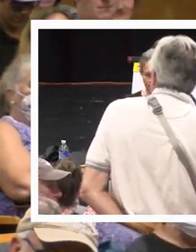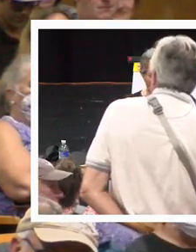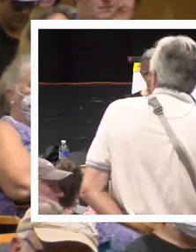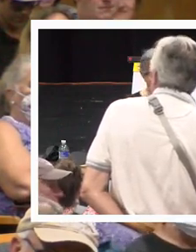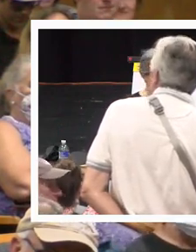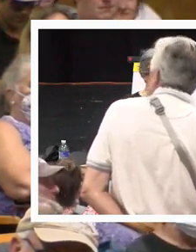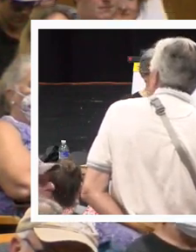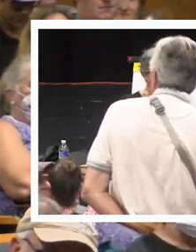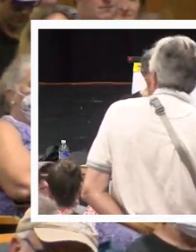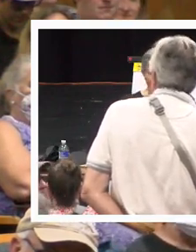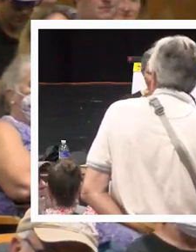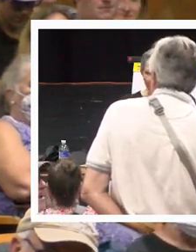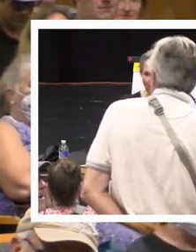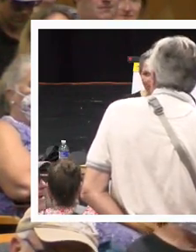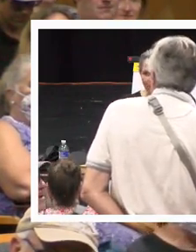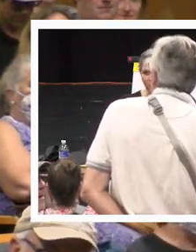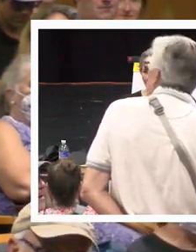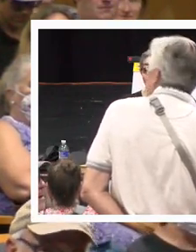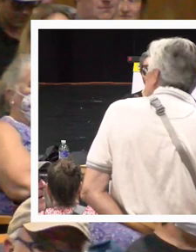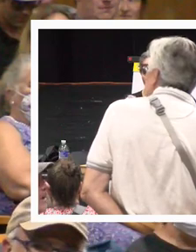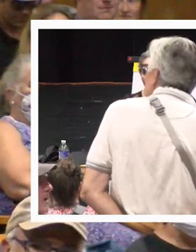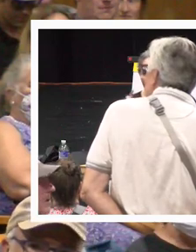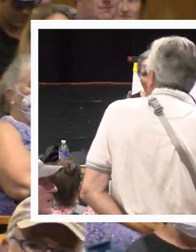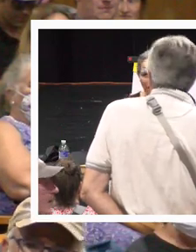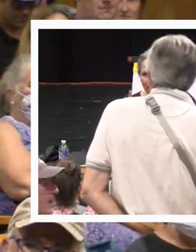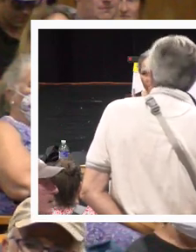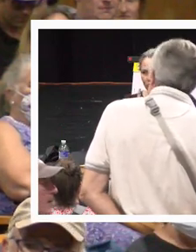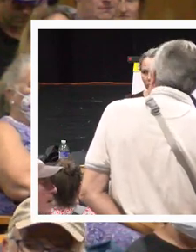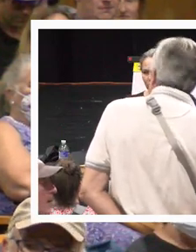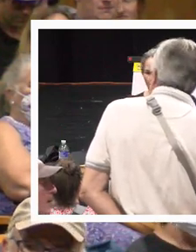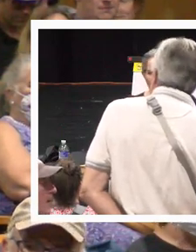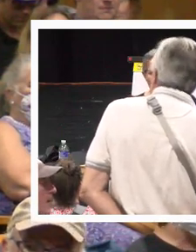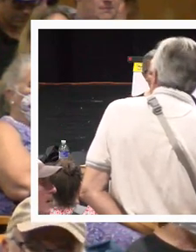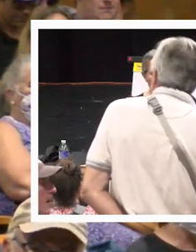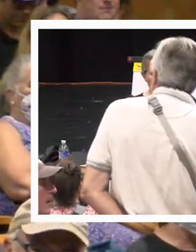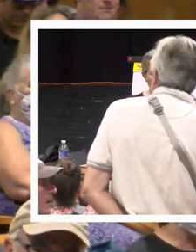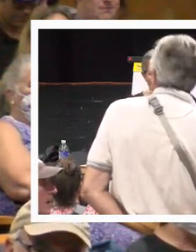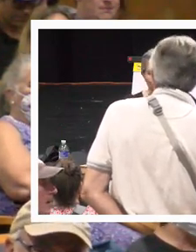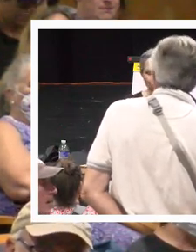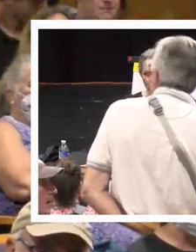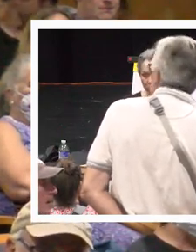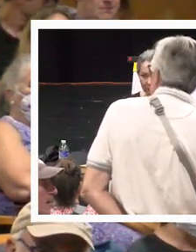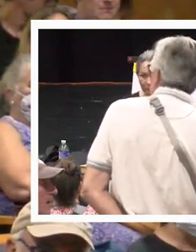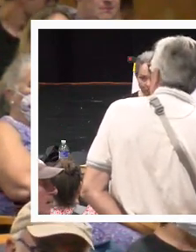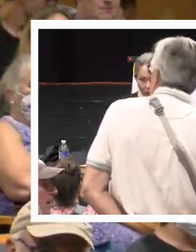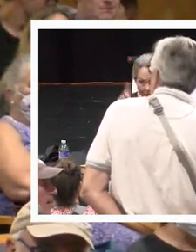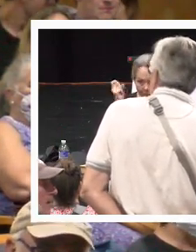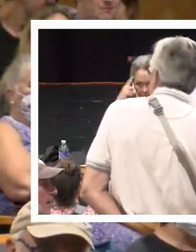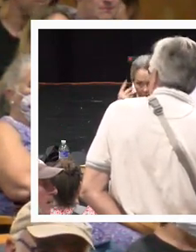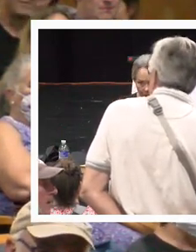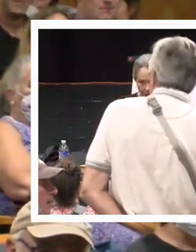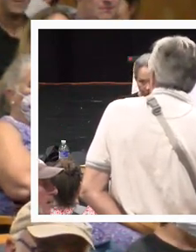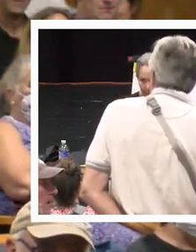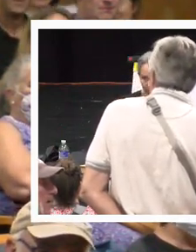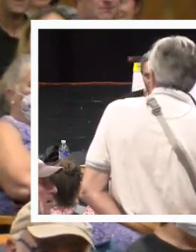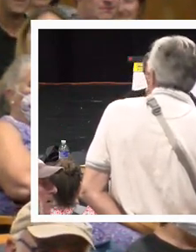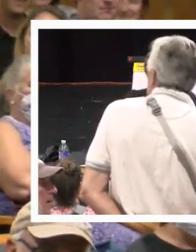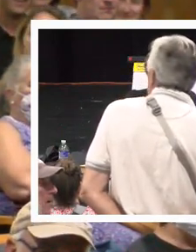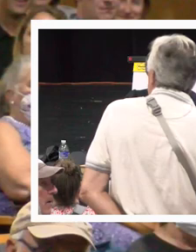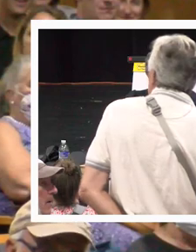recovery bonds to issue the meaningful money that these downtowns are going to require?